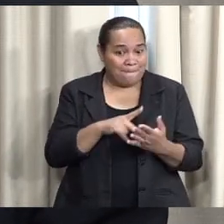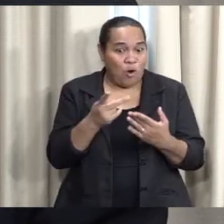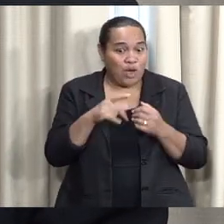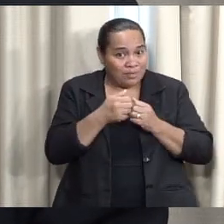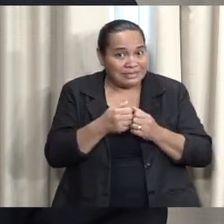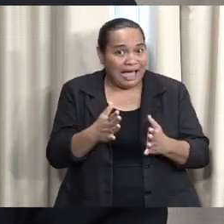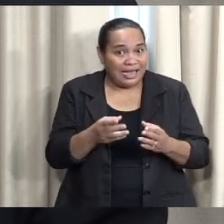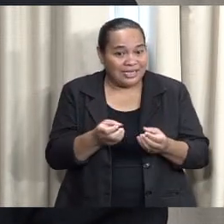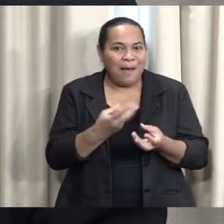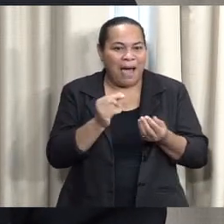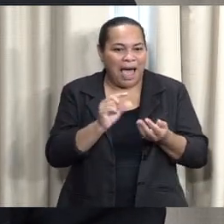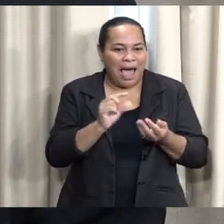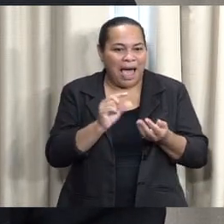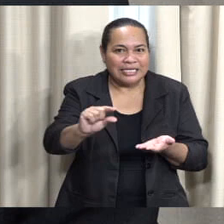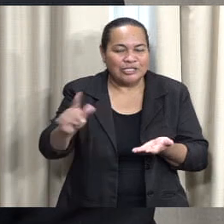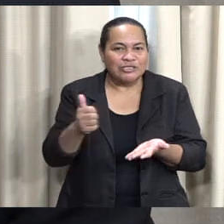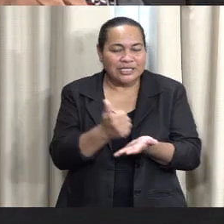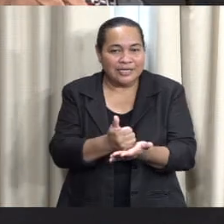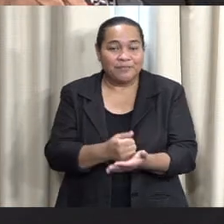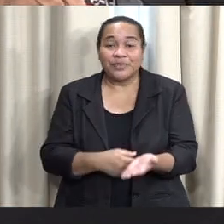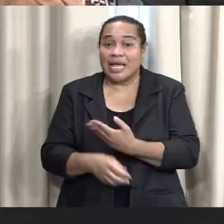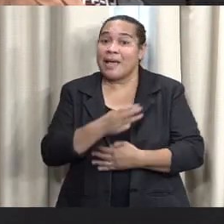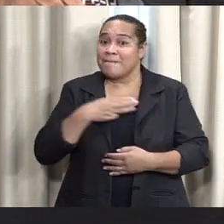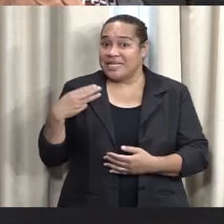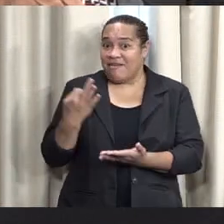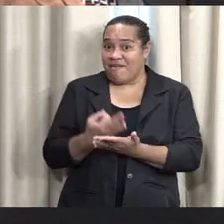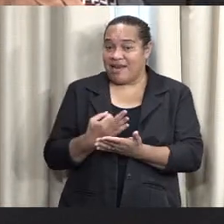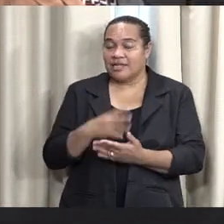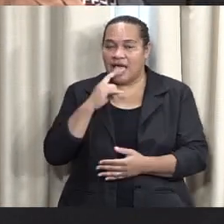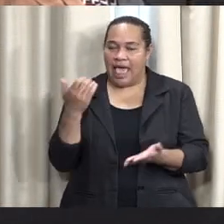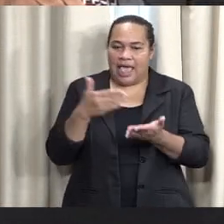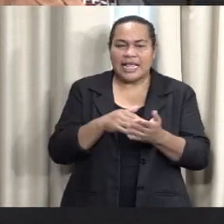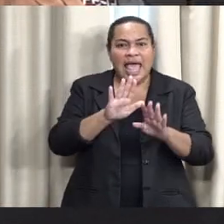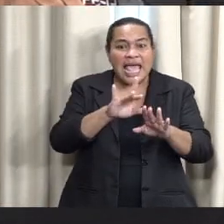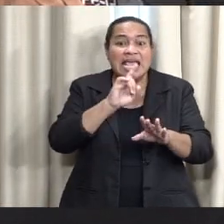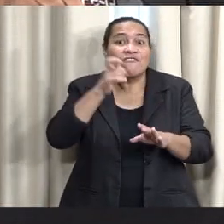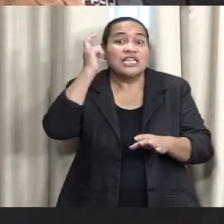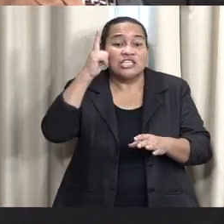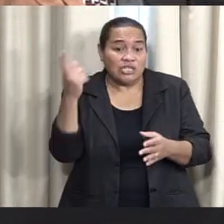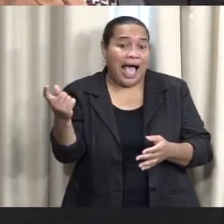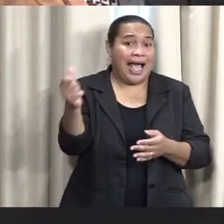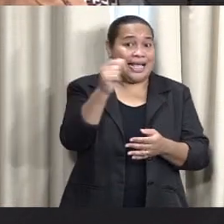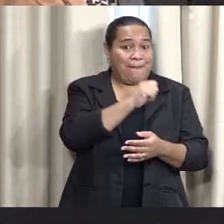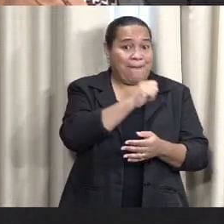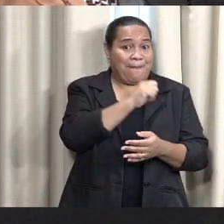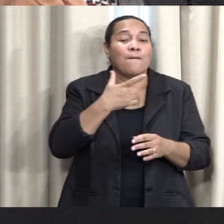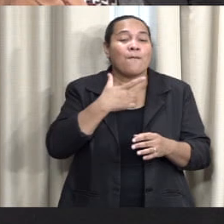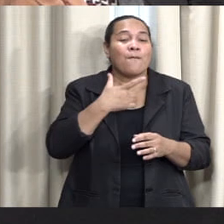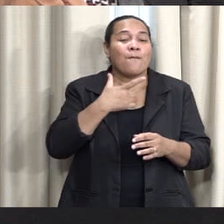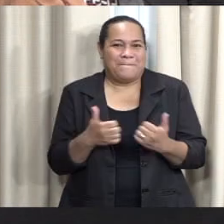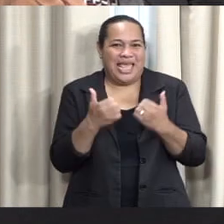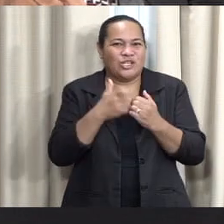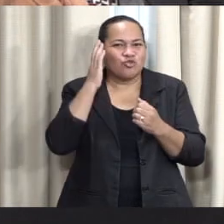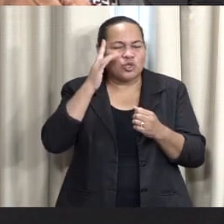program will be released out. And if they have to come even before the school opens, because many of the schools